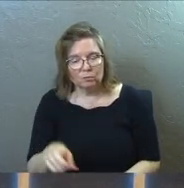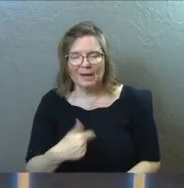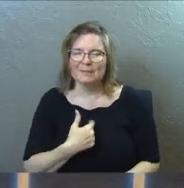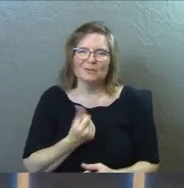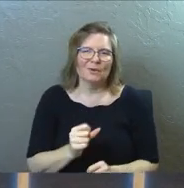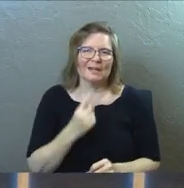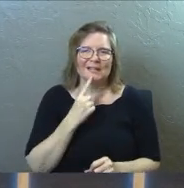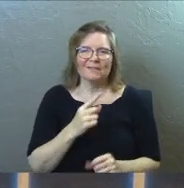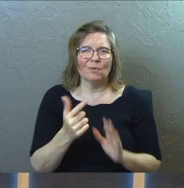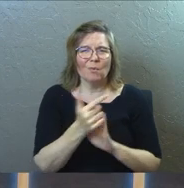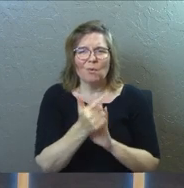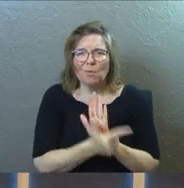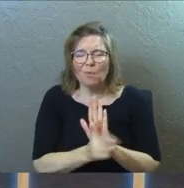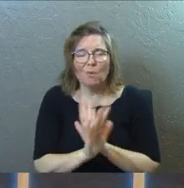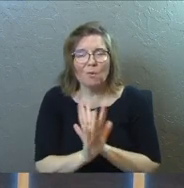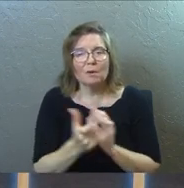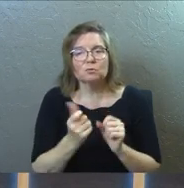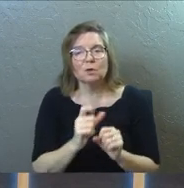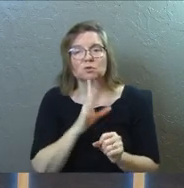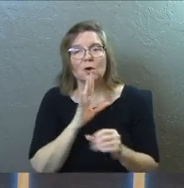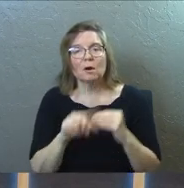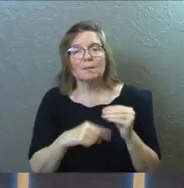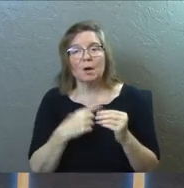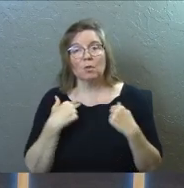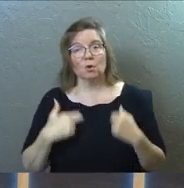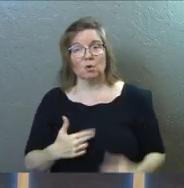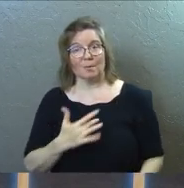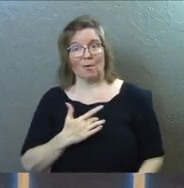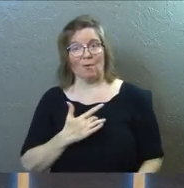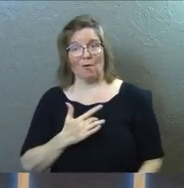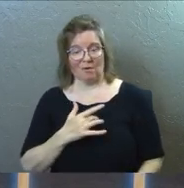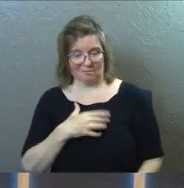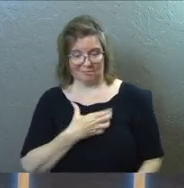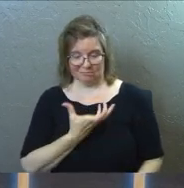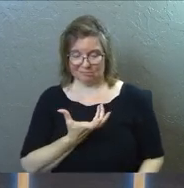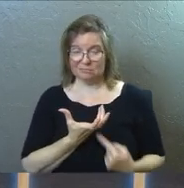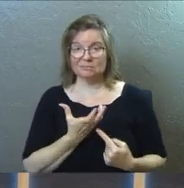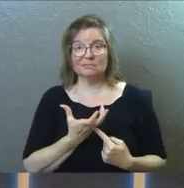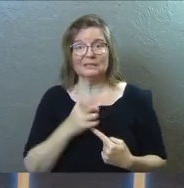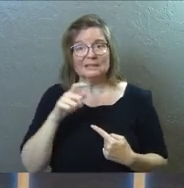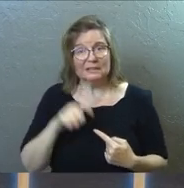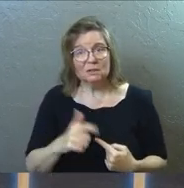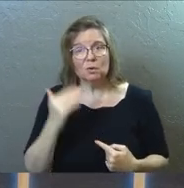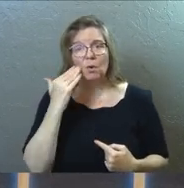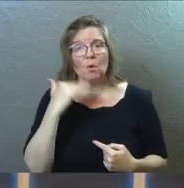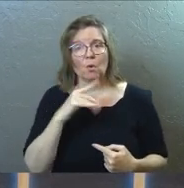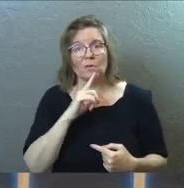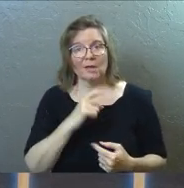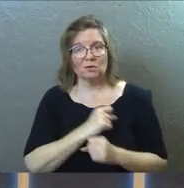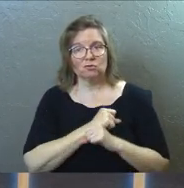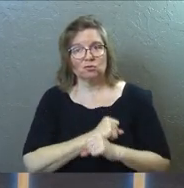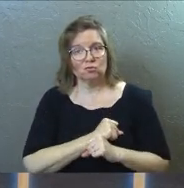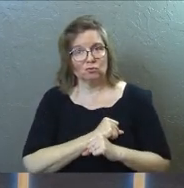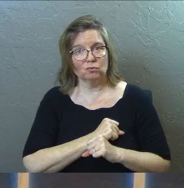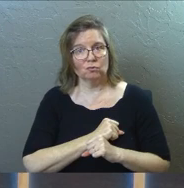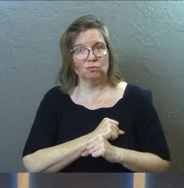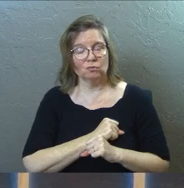I'm not trying to give you law. I'm just trying to talk to you about the human heart. That human heart needs to know that they're